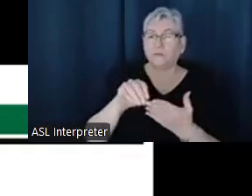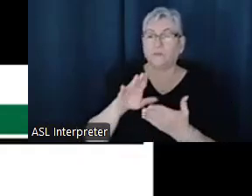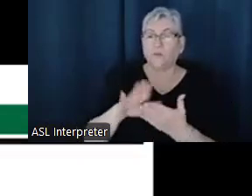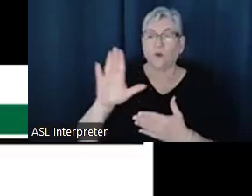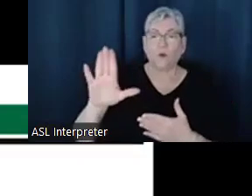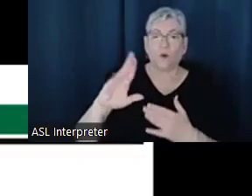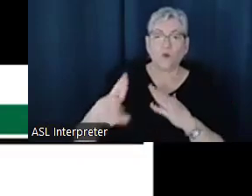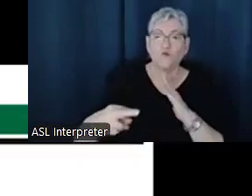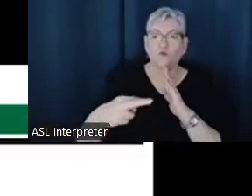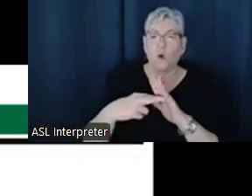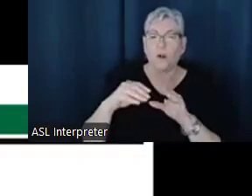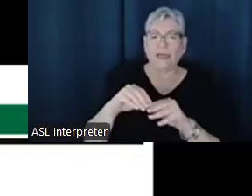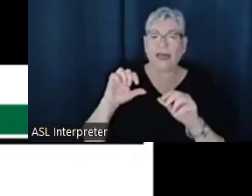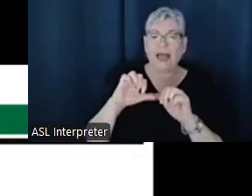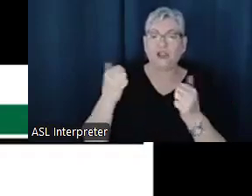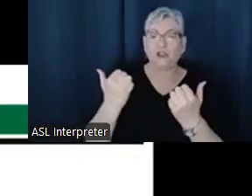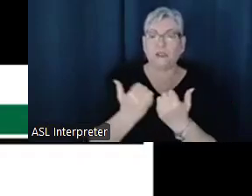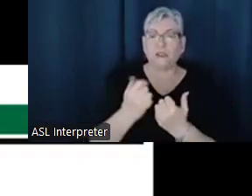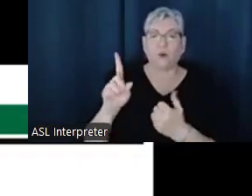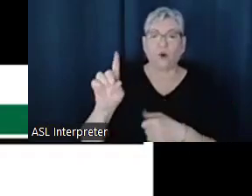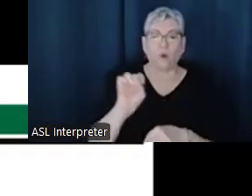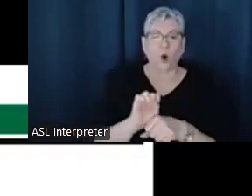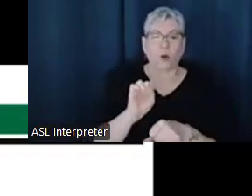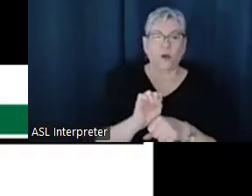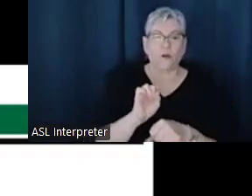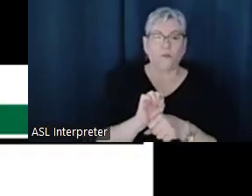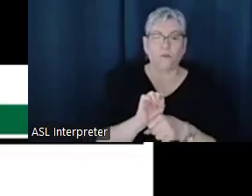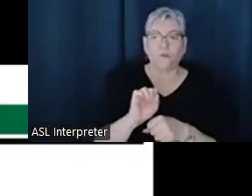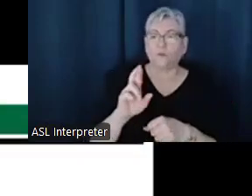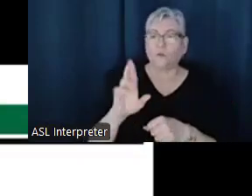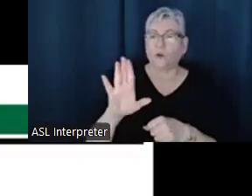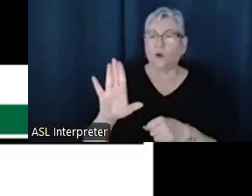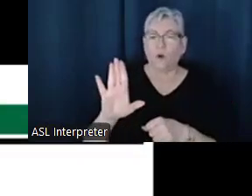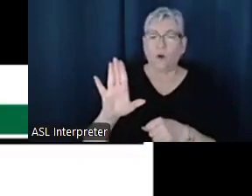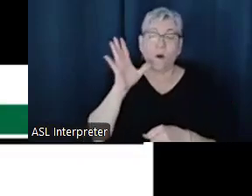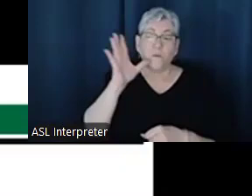agency that you work at, or if you're a parent, you can also say that.